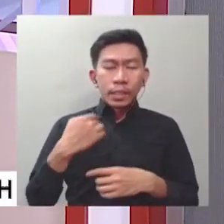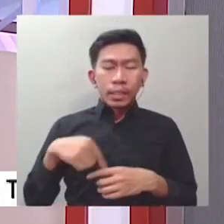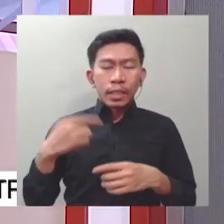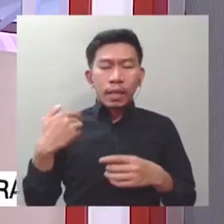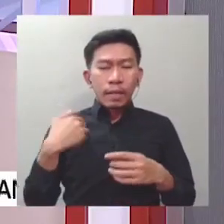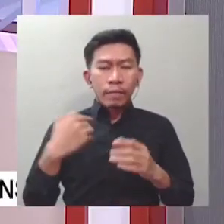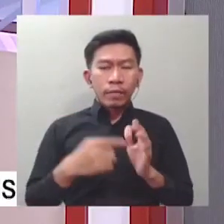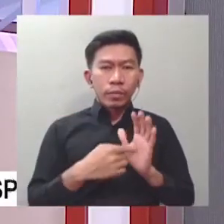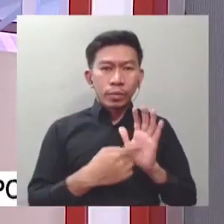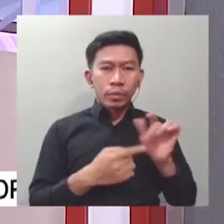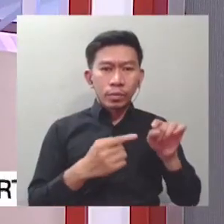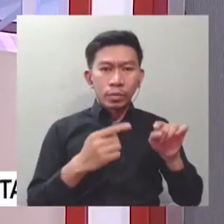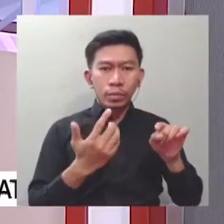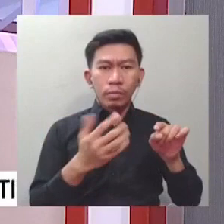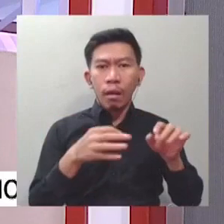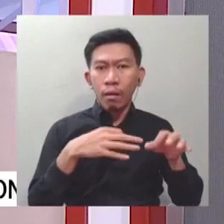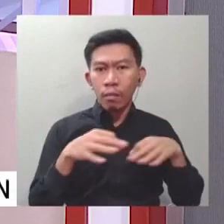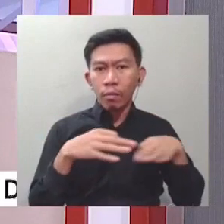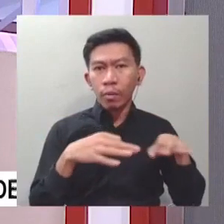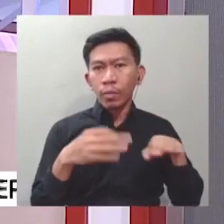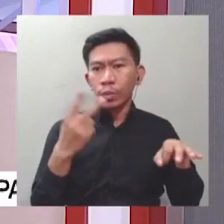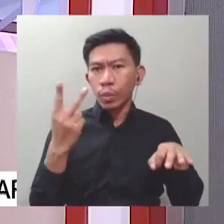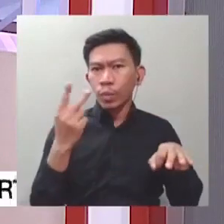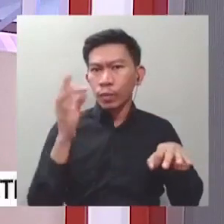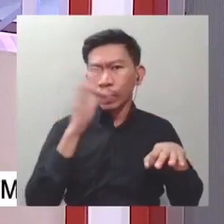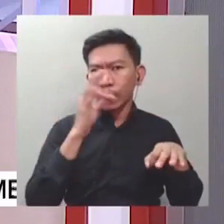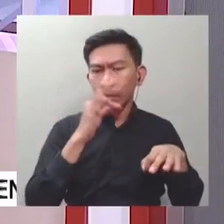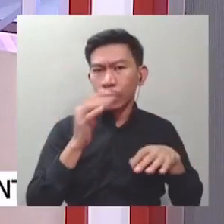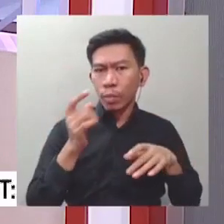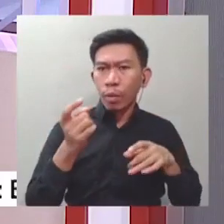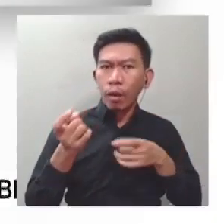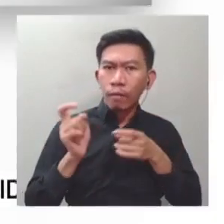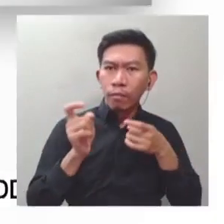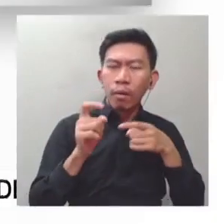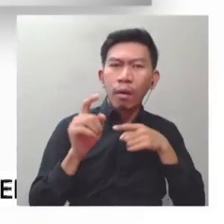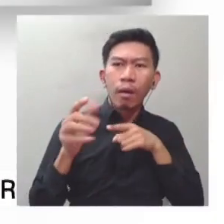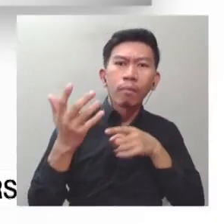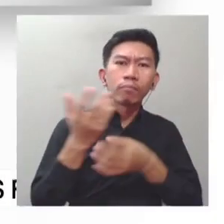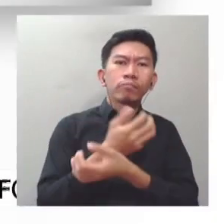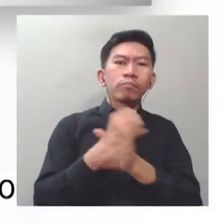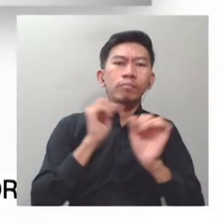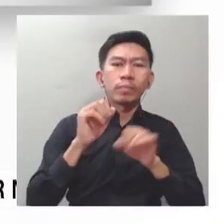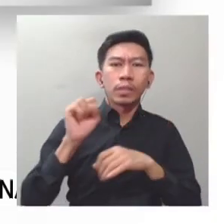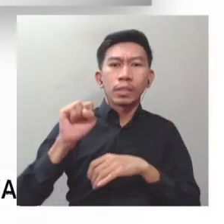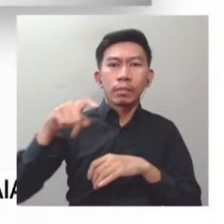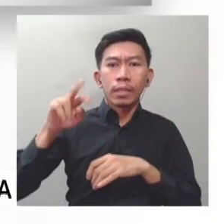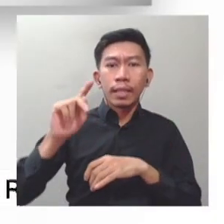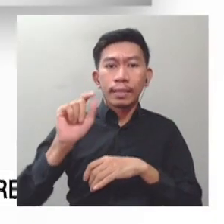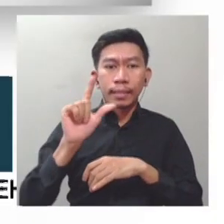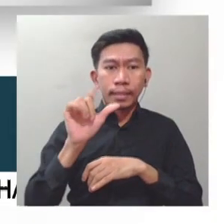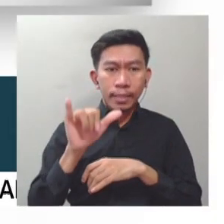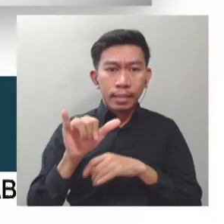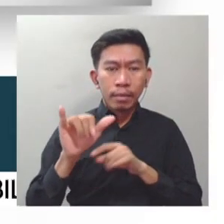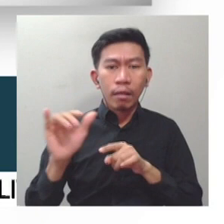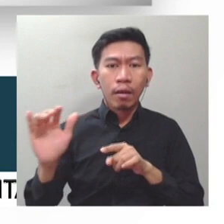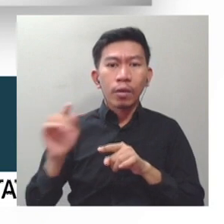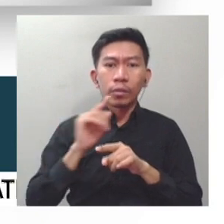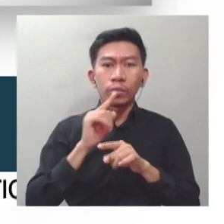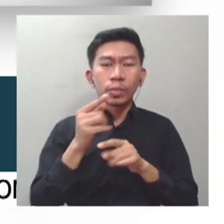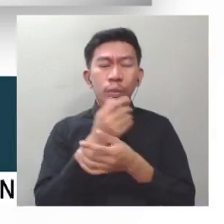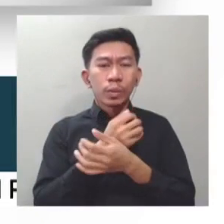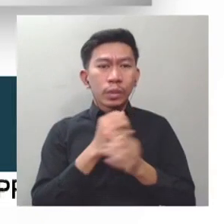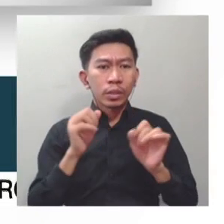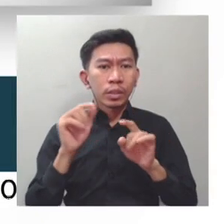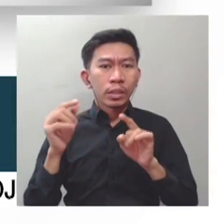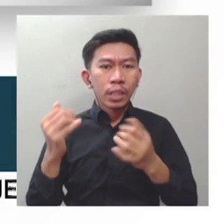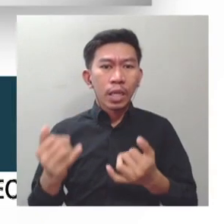reported rescue of two Filipino fishermen off Spratly Islands. The Chinese embassy says the rescue highlights the importance of